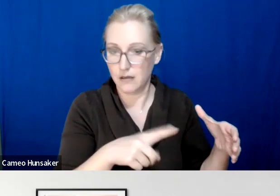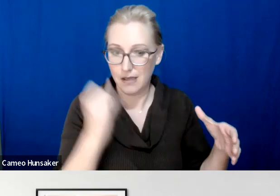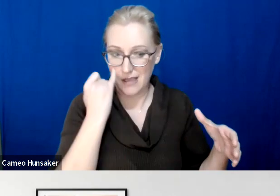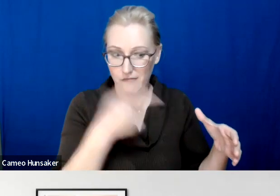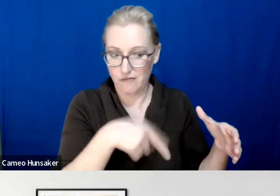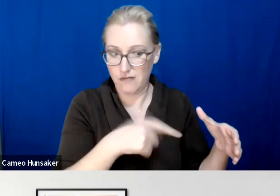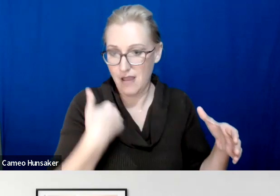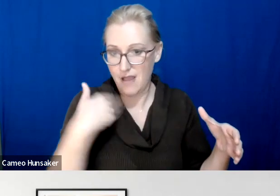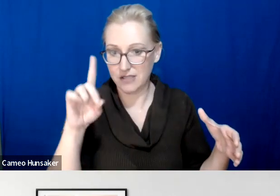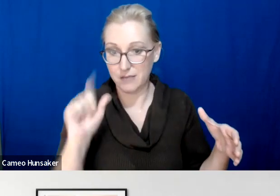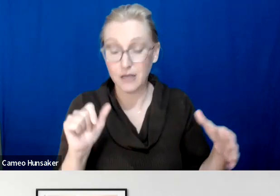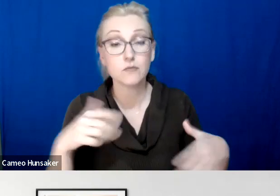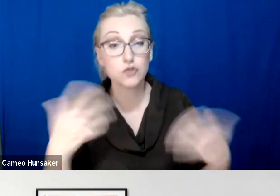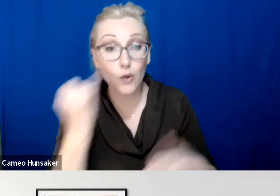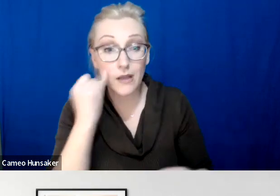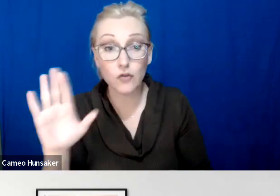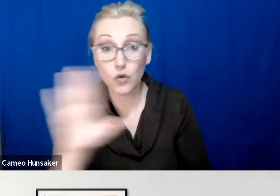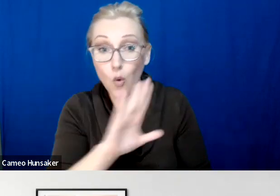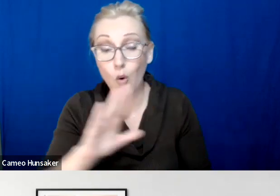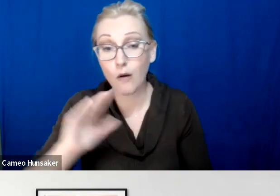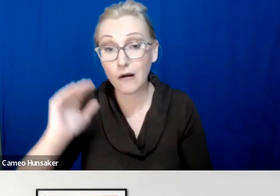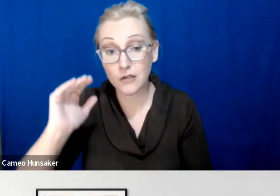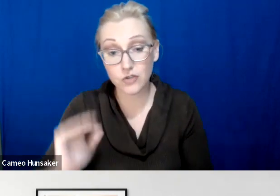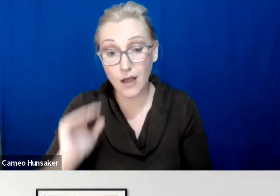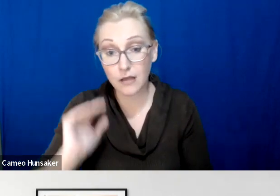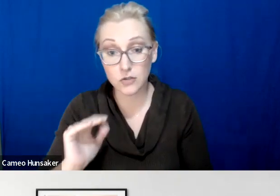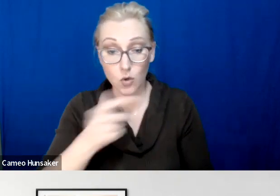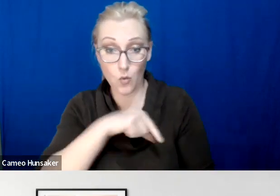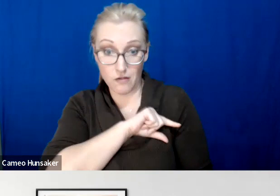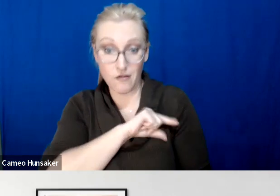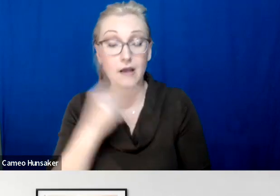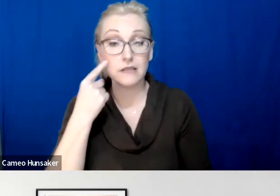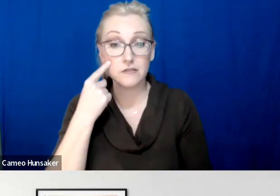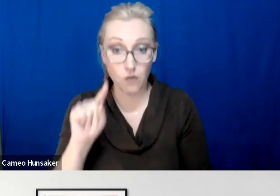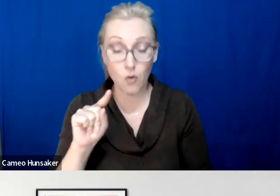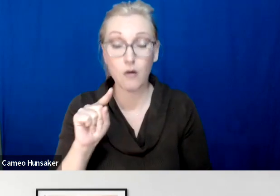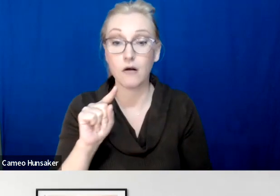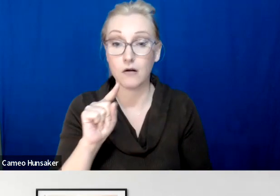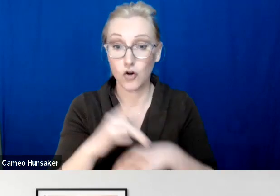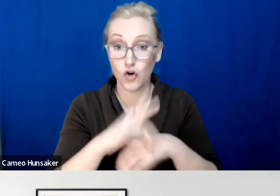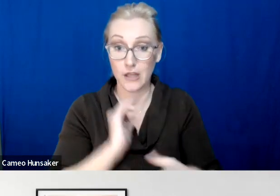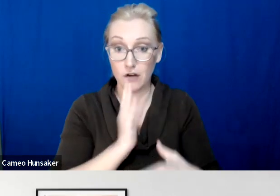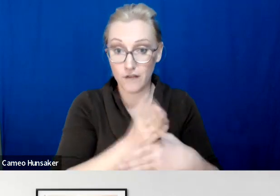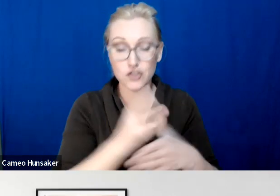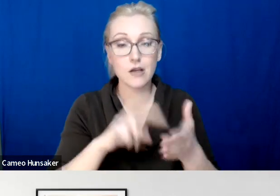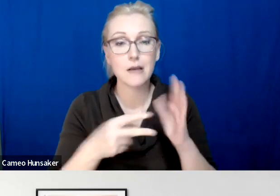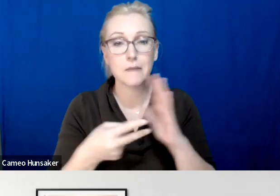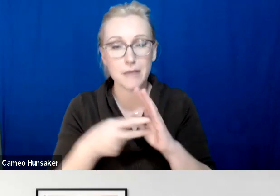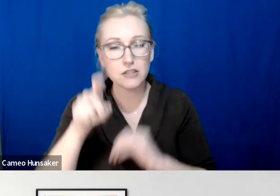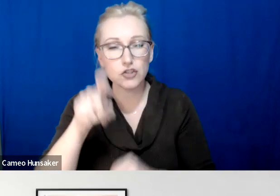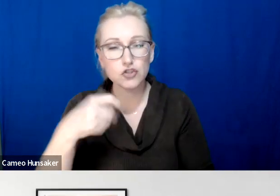your kiddo qualifies for early intervention, they should have, like you mentioned, Sonia, an IFSP, an individualized family service